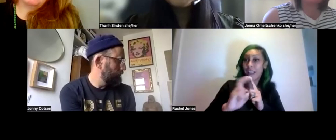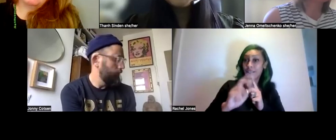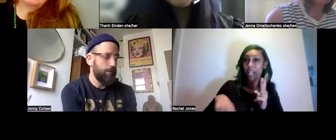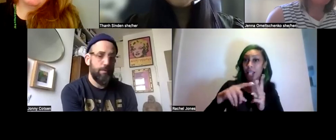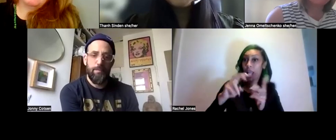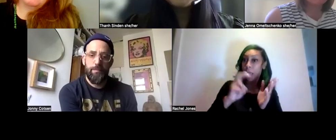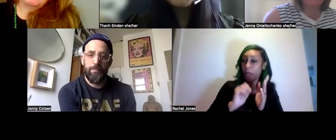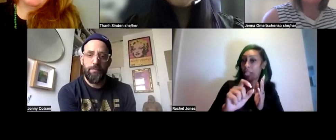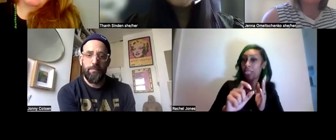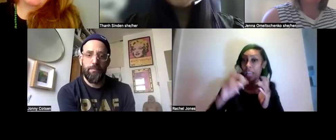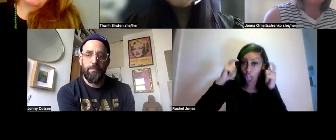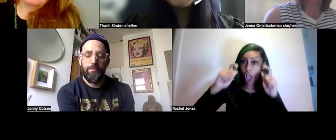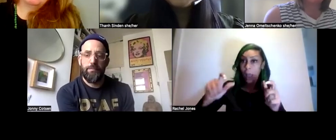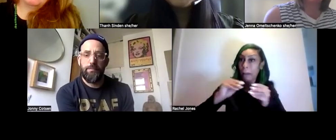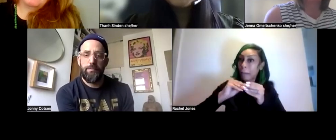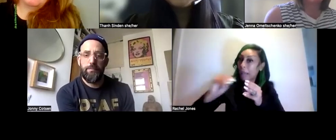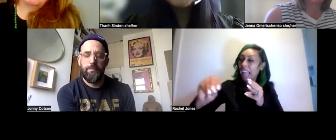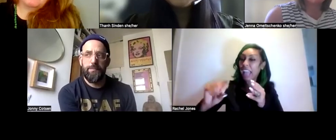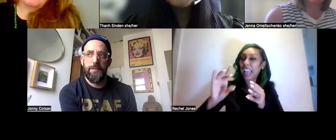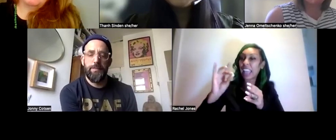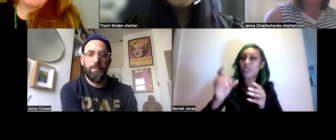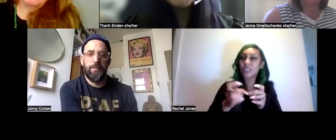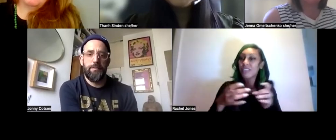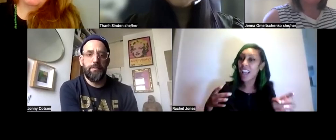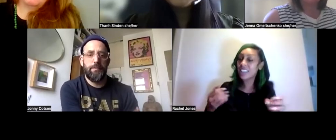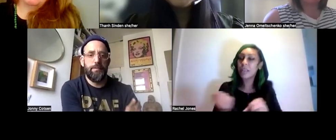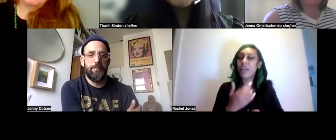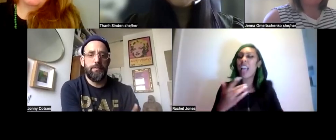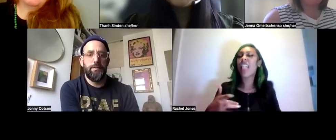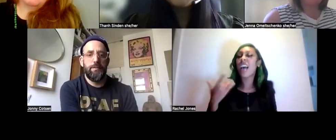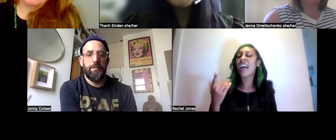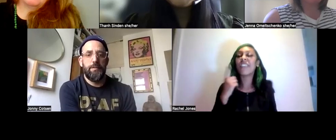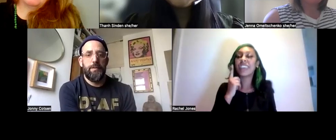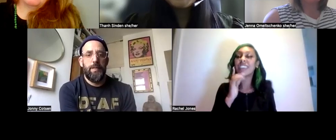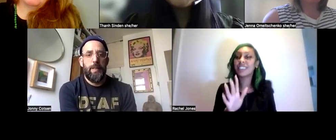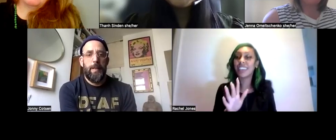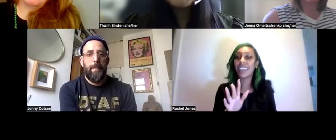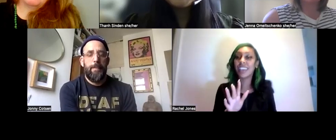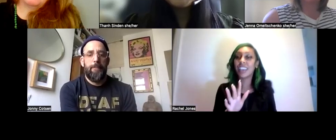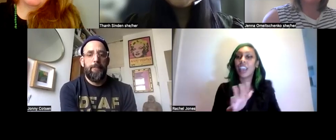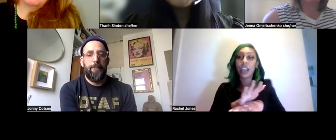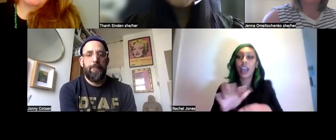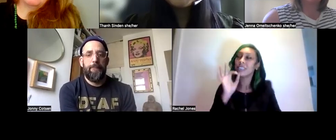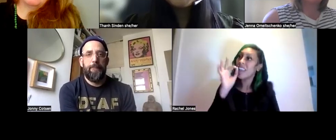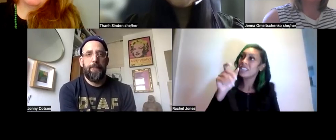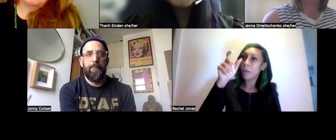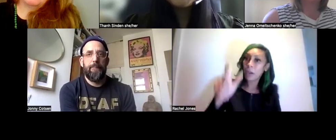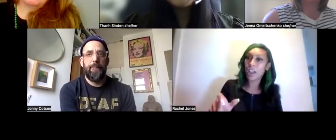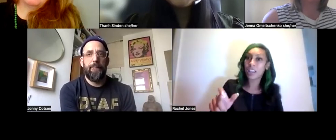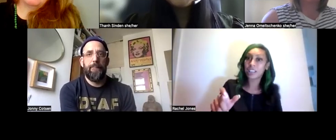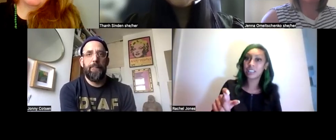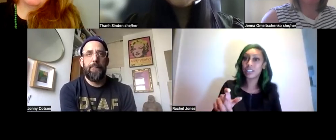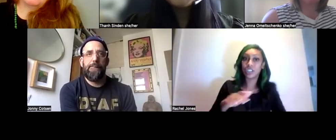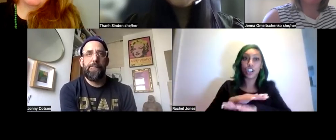accommodation, pay their invoices fast, like make life as easy as possible, so that you're not asking the person who isn't in a